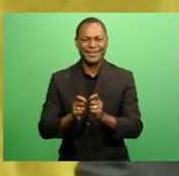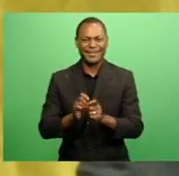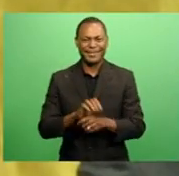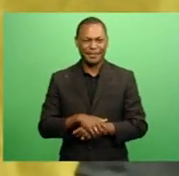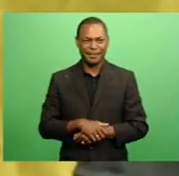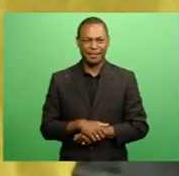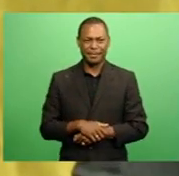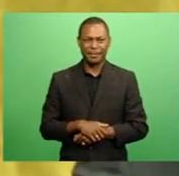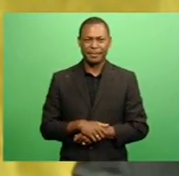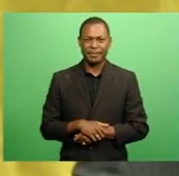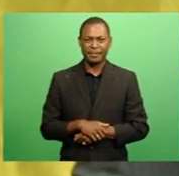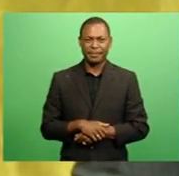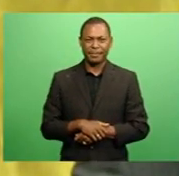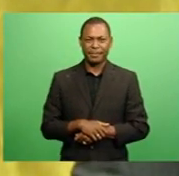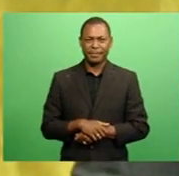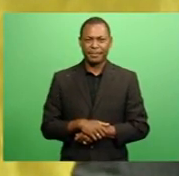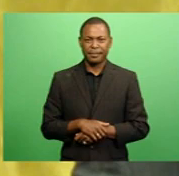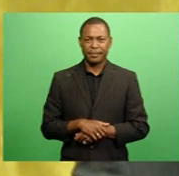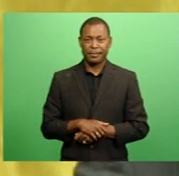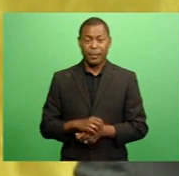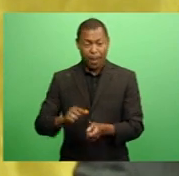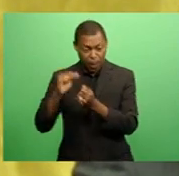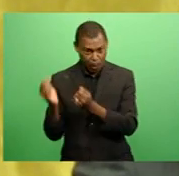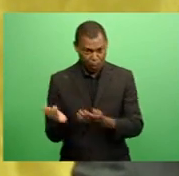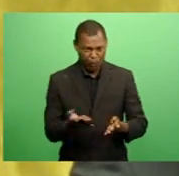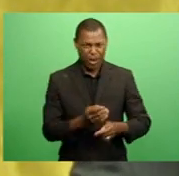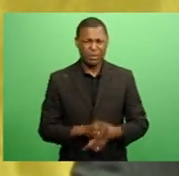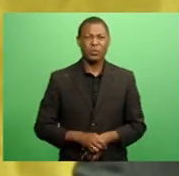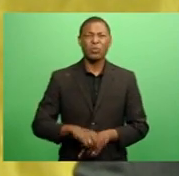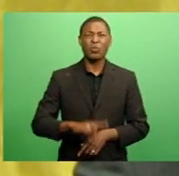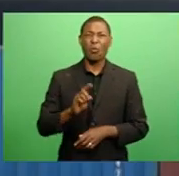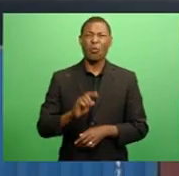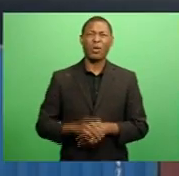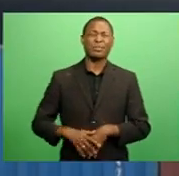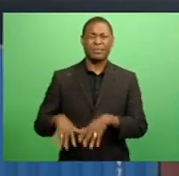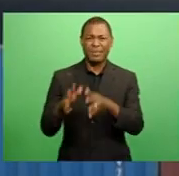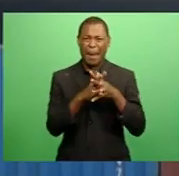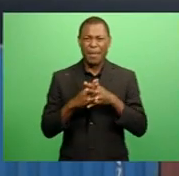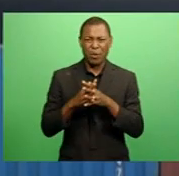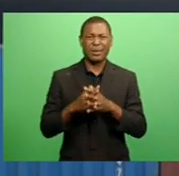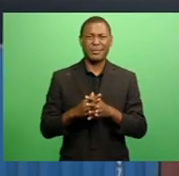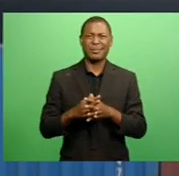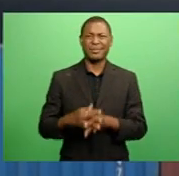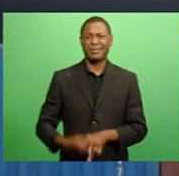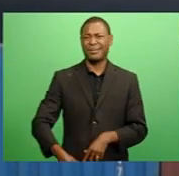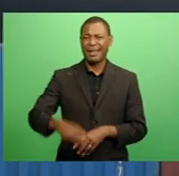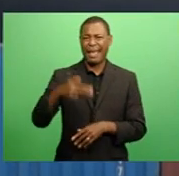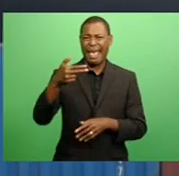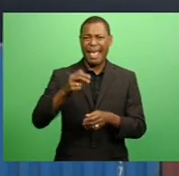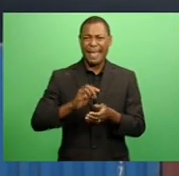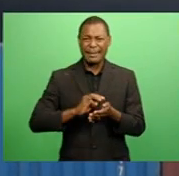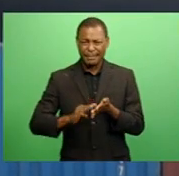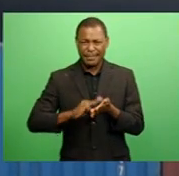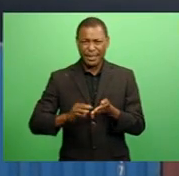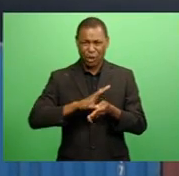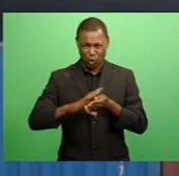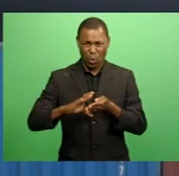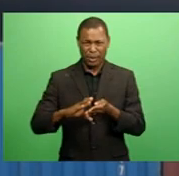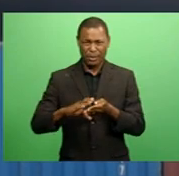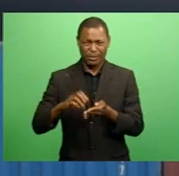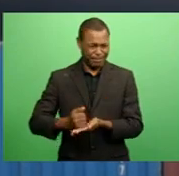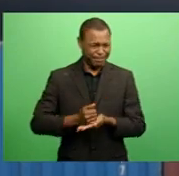ADB has provided about US $8 million to support Pacific Island countries in